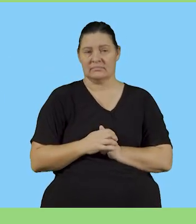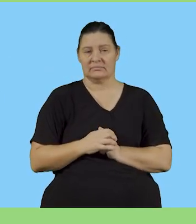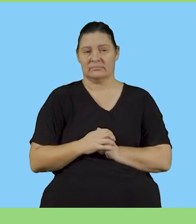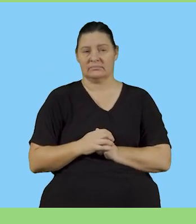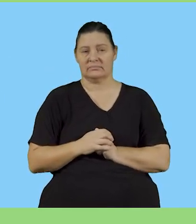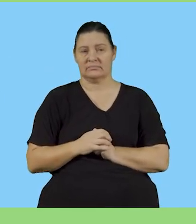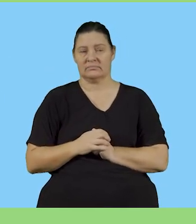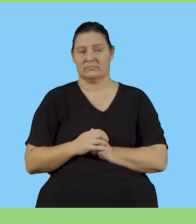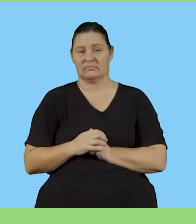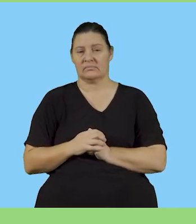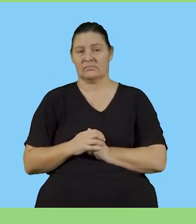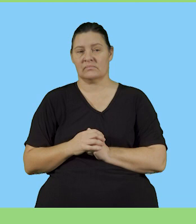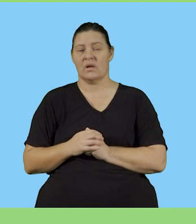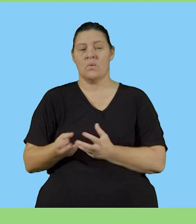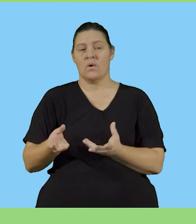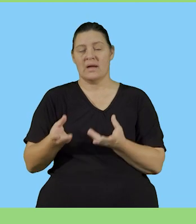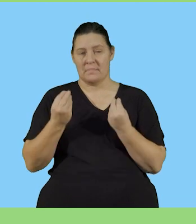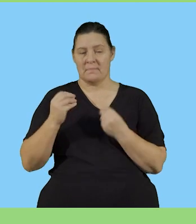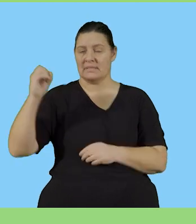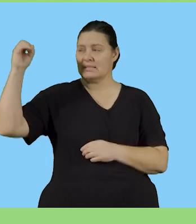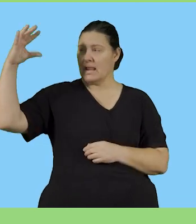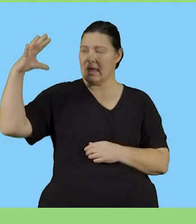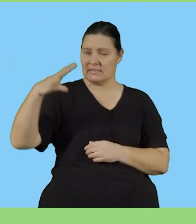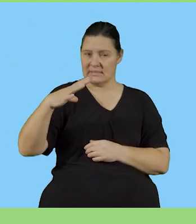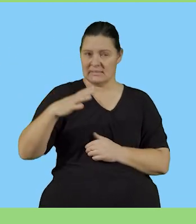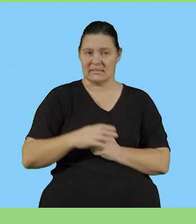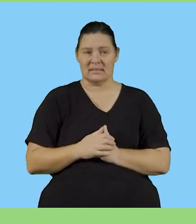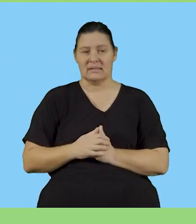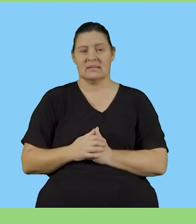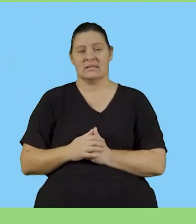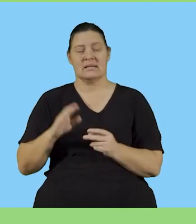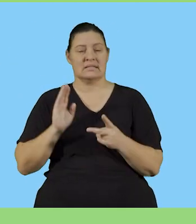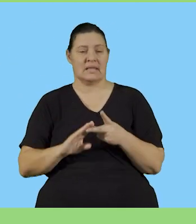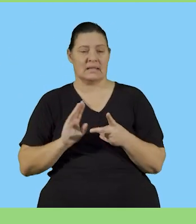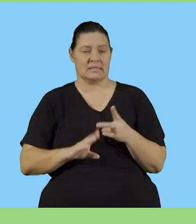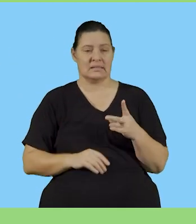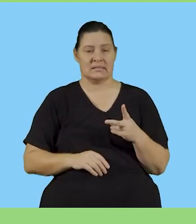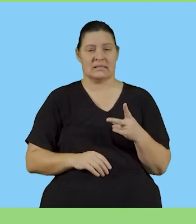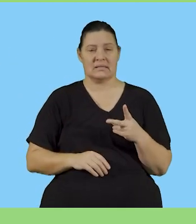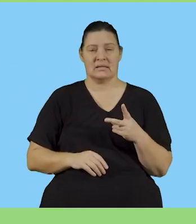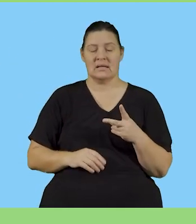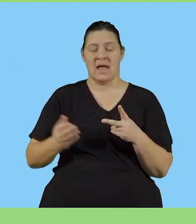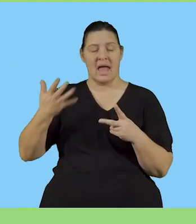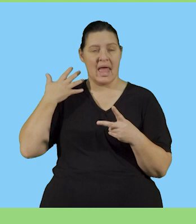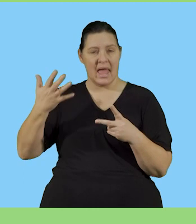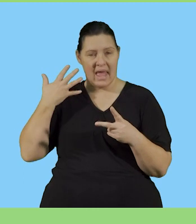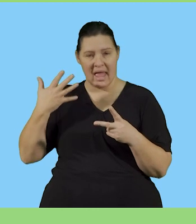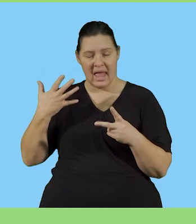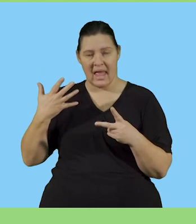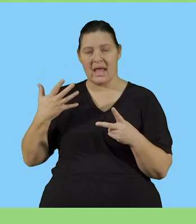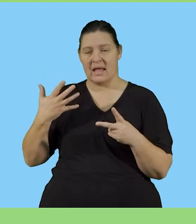a beautiful sun over here, which gives us sunlight. And then the second one is the air or